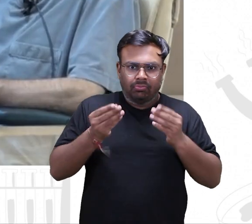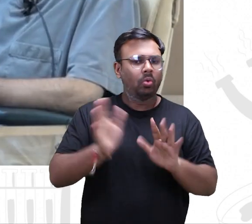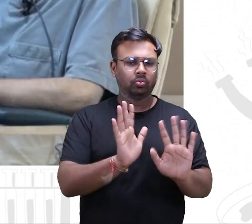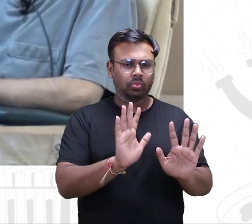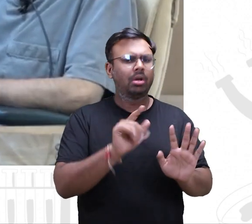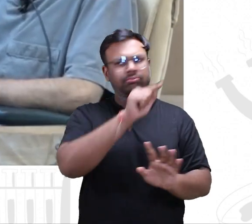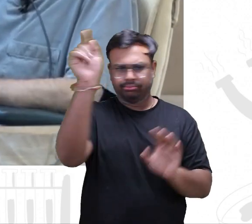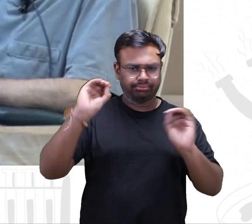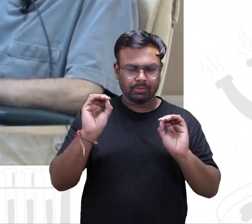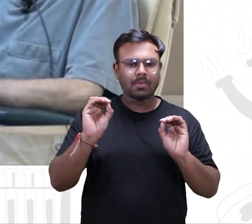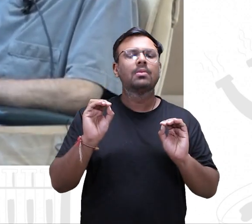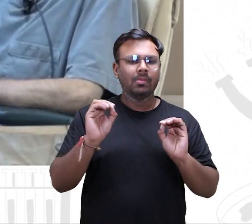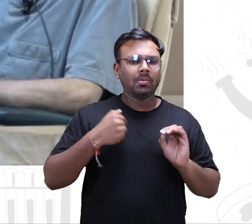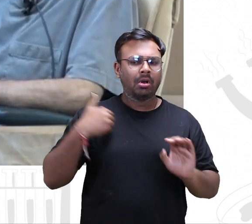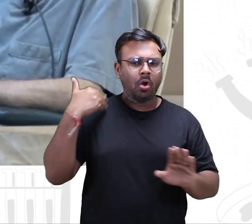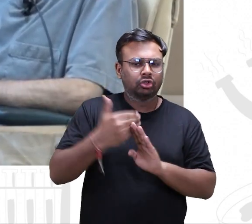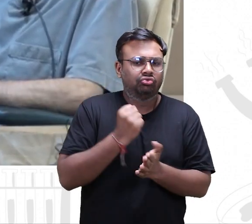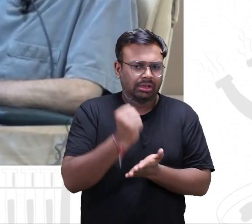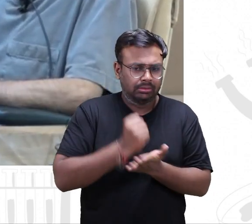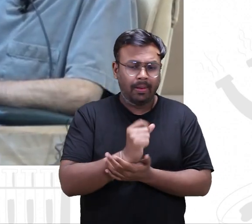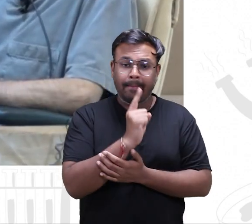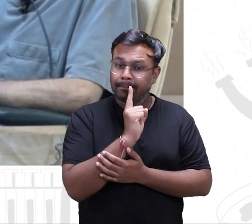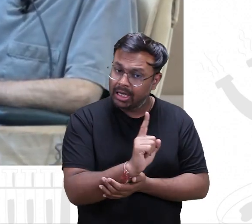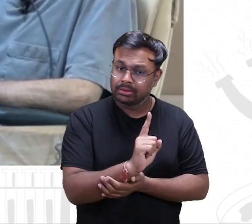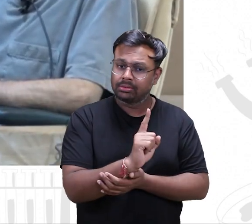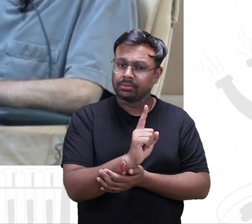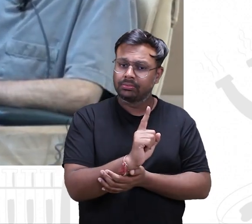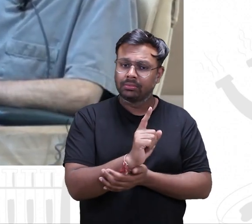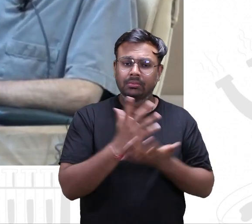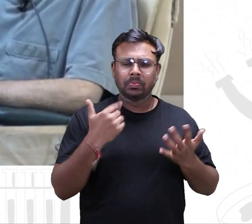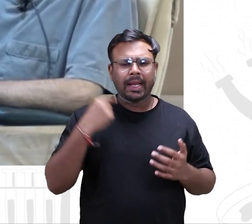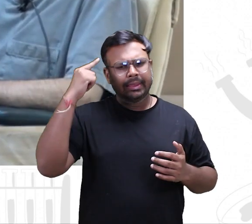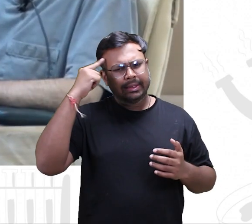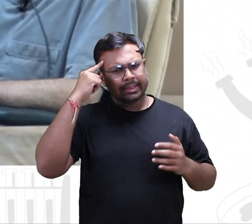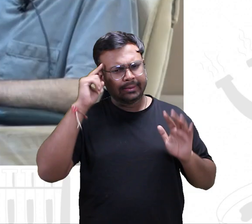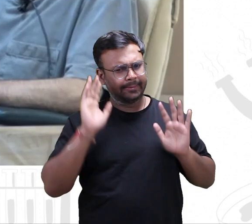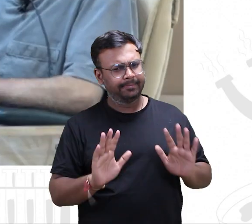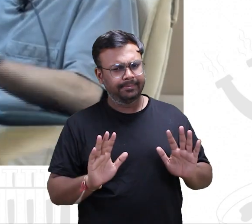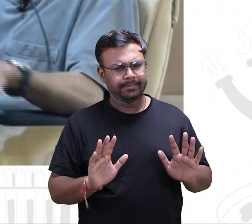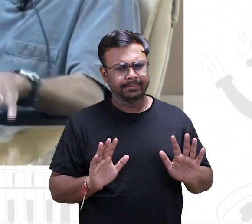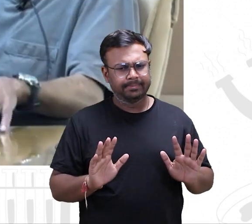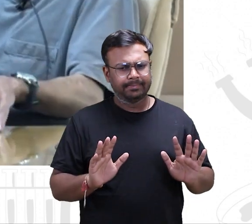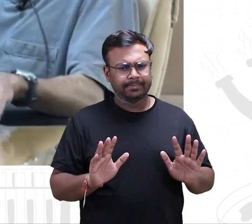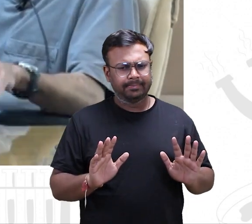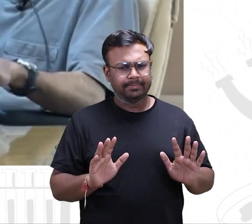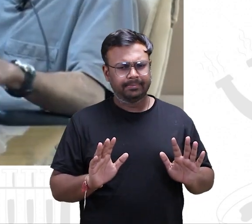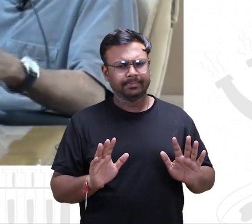efficiencies and nobody has. We've been trying, but I think